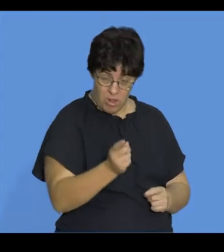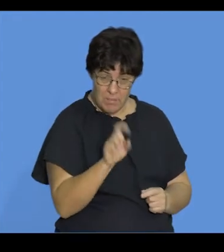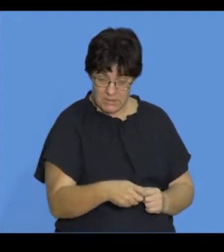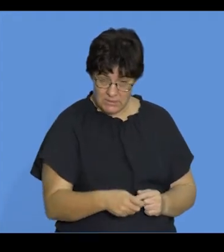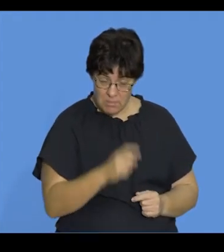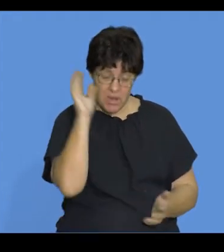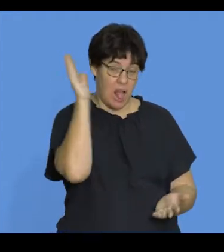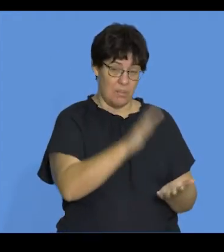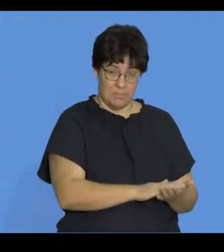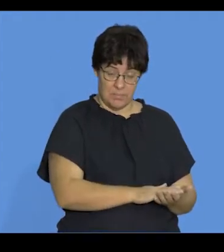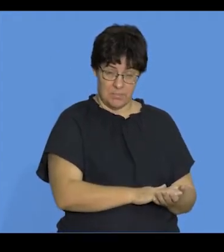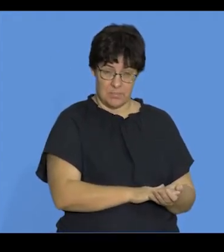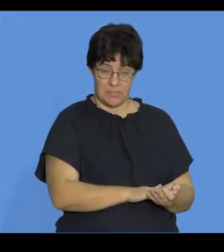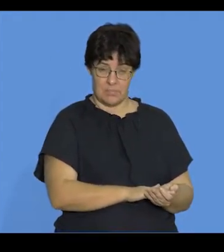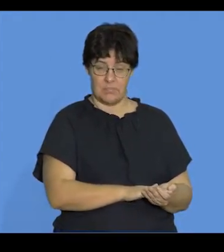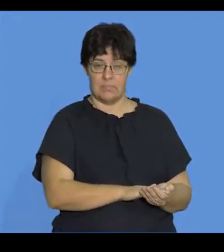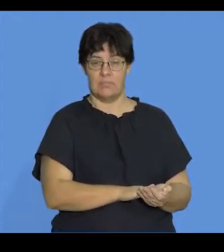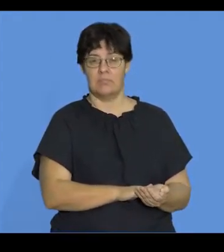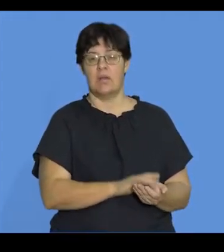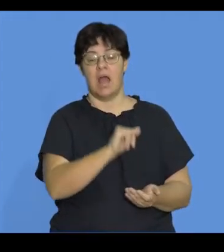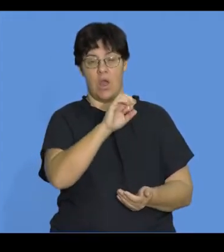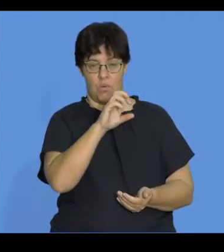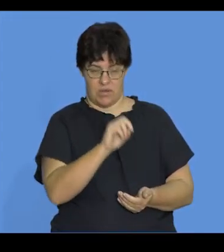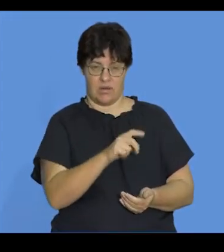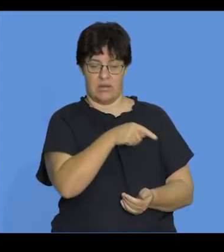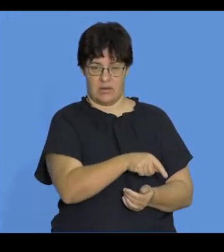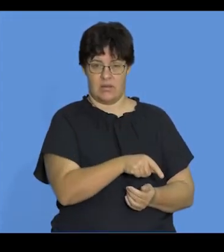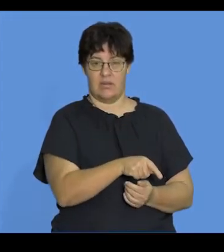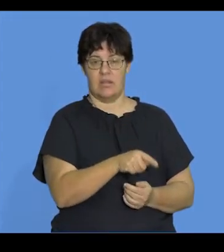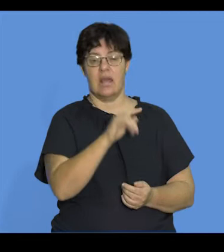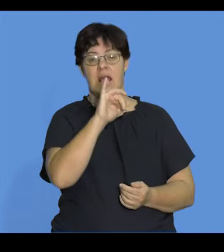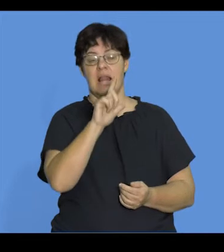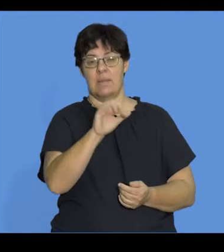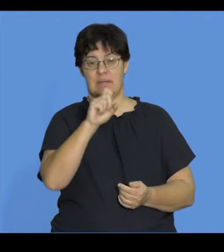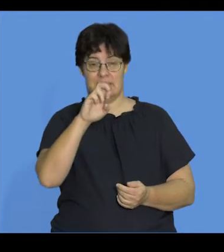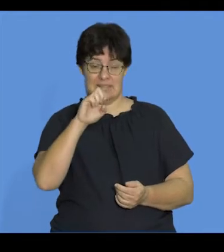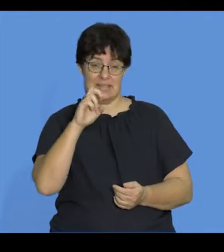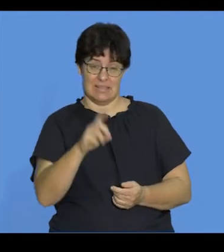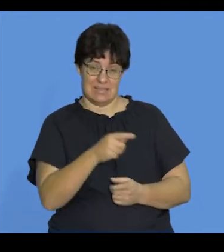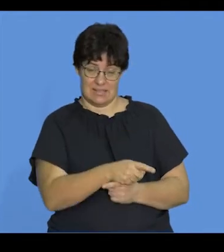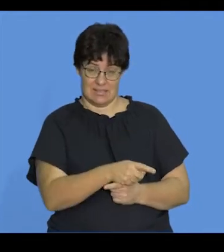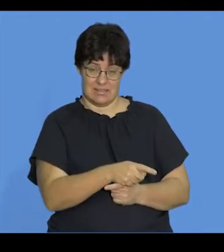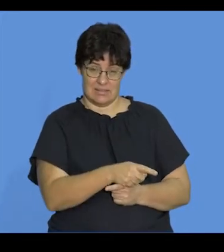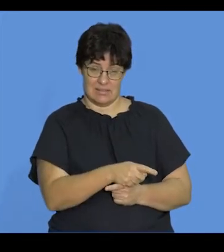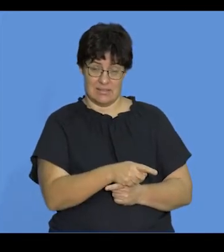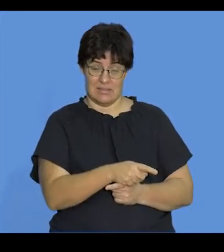when we say all the iron reacts, we are saying, in other words, iron we are just checking by trial and error, is iron our limiting reagent or